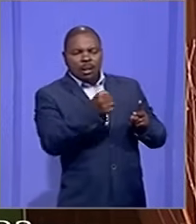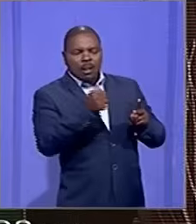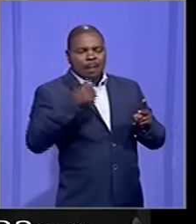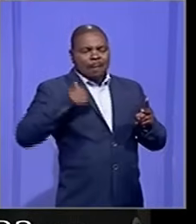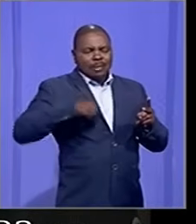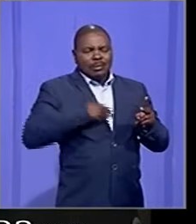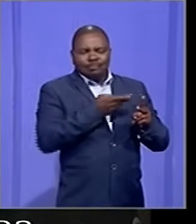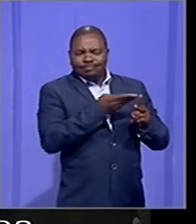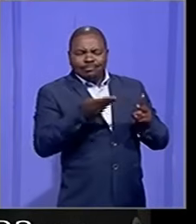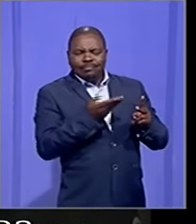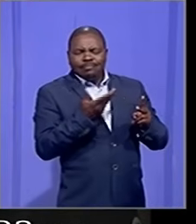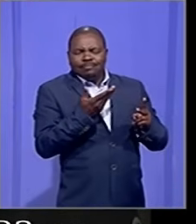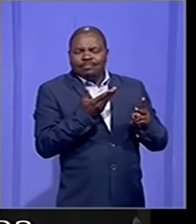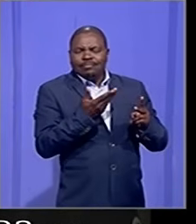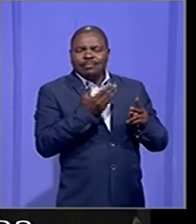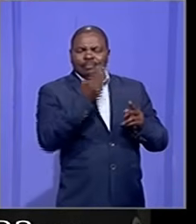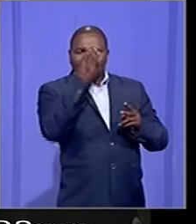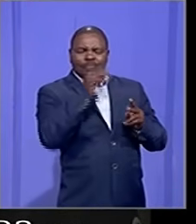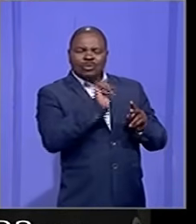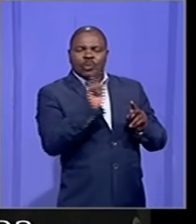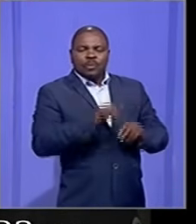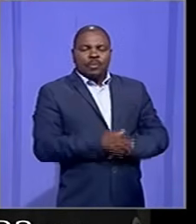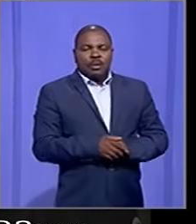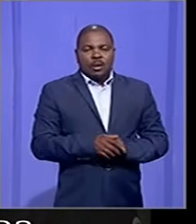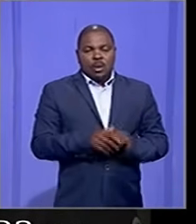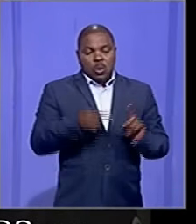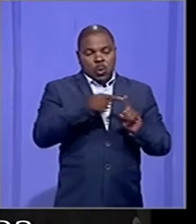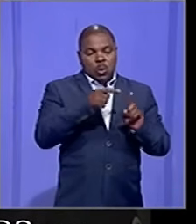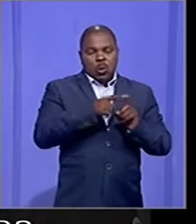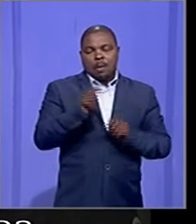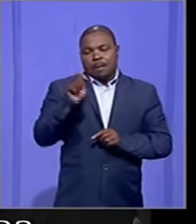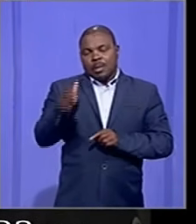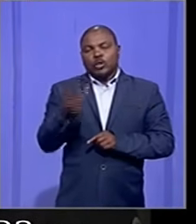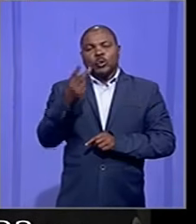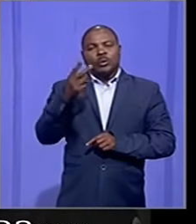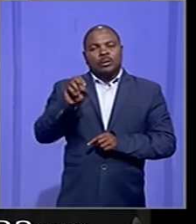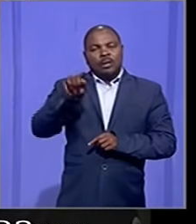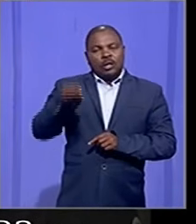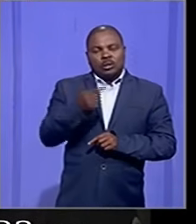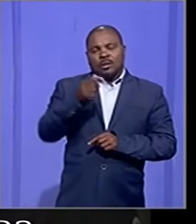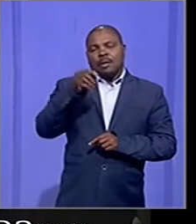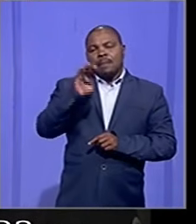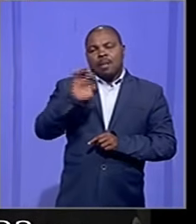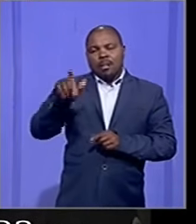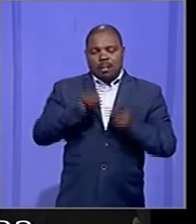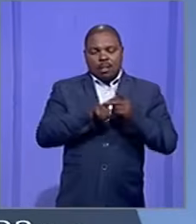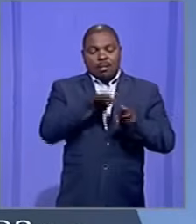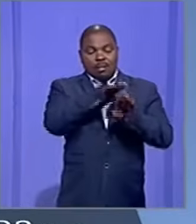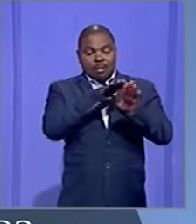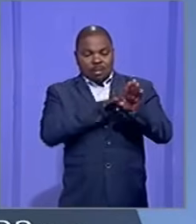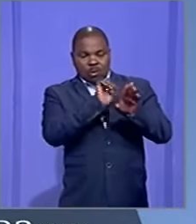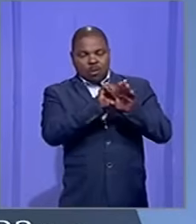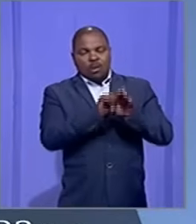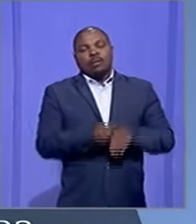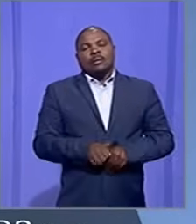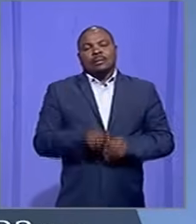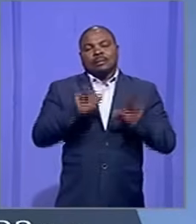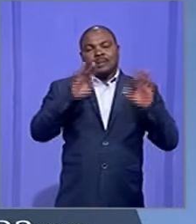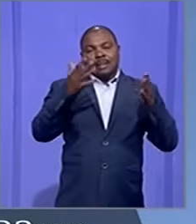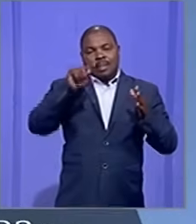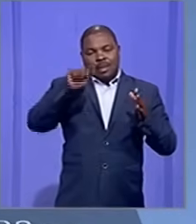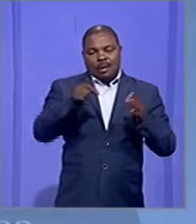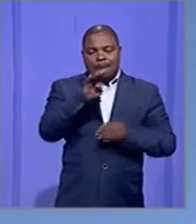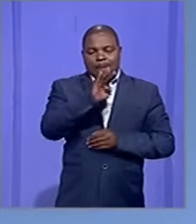masipaleng. Seametso o golotswe ka beile ya diranta di le 20 fa mogolo wa golotswe ka beile ya diranta di le